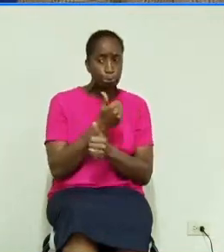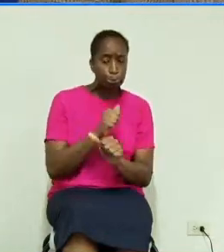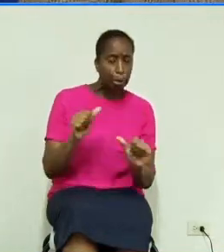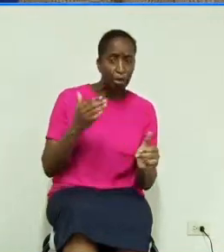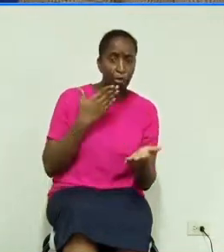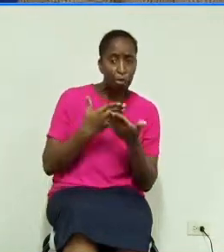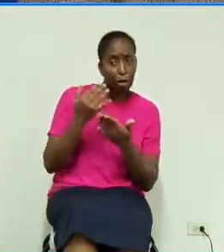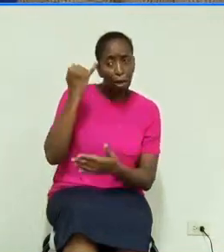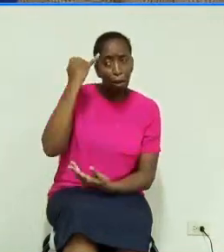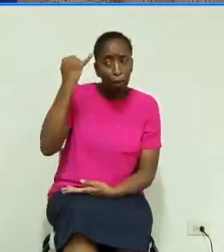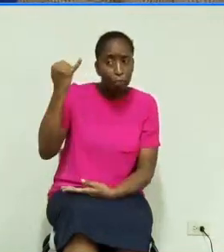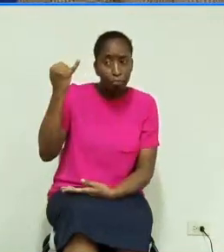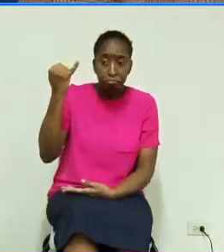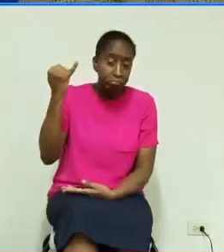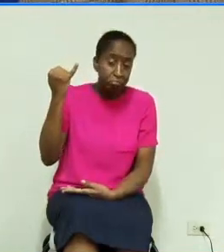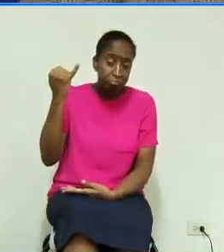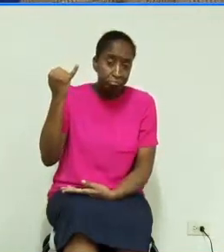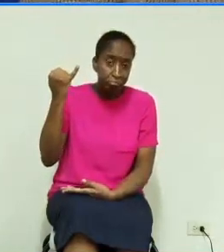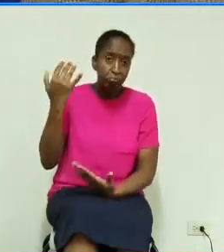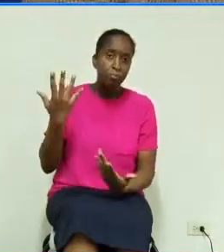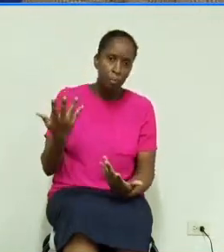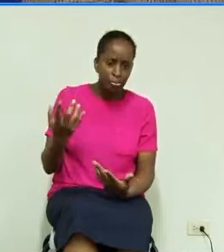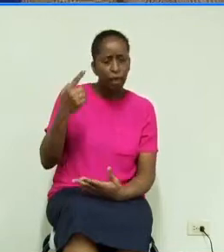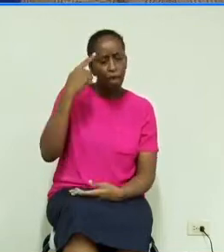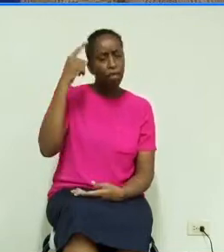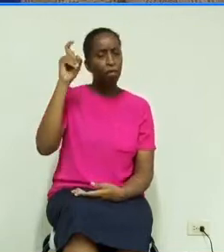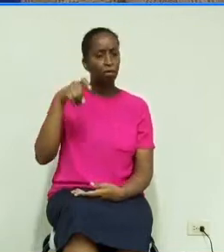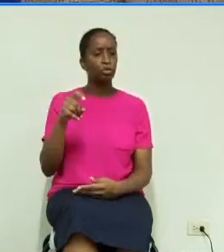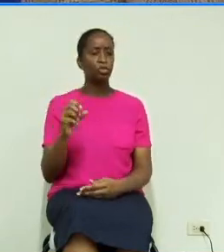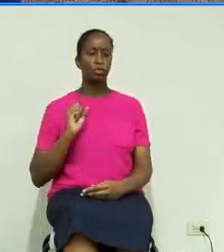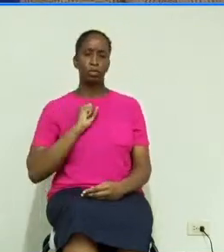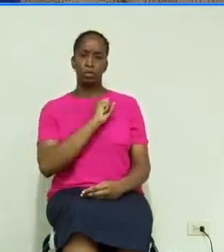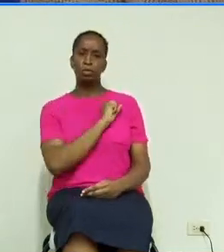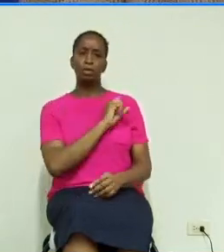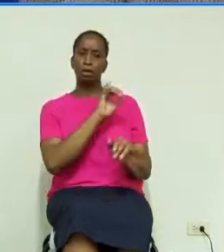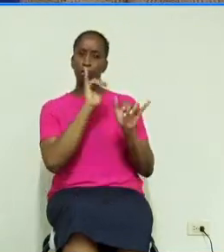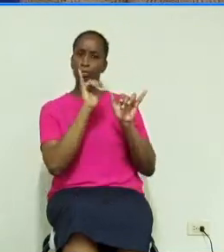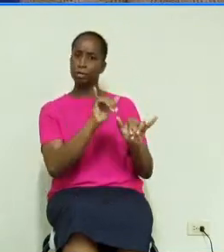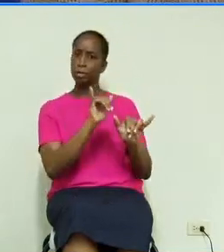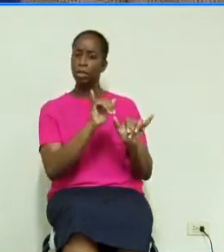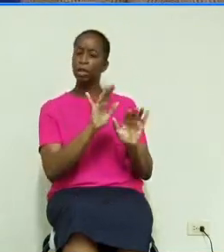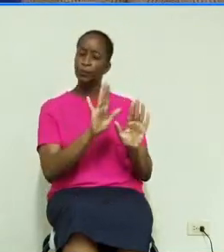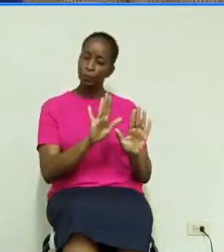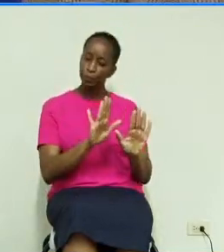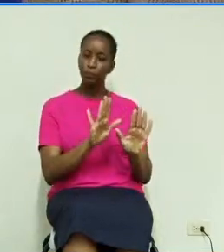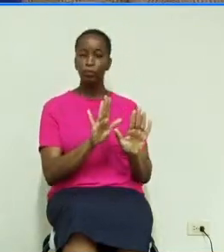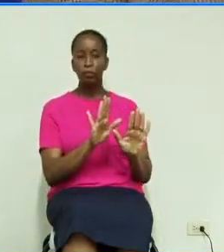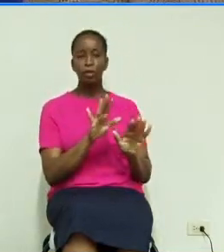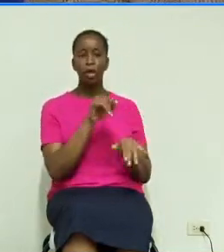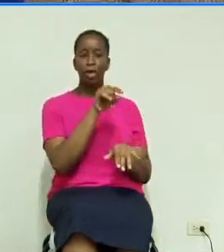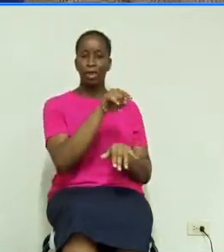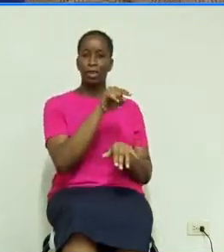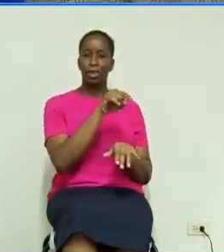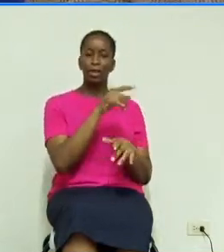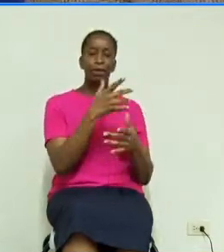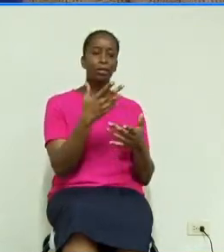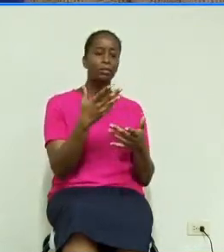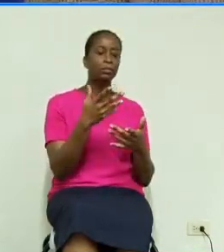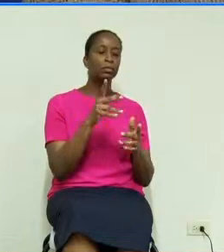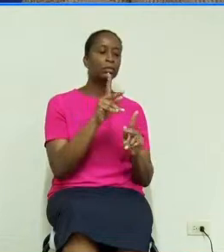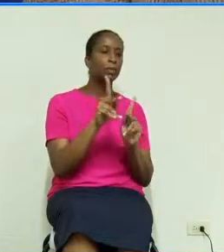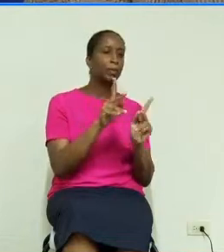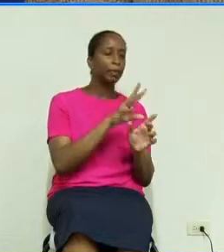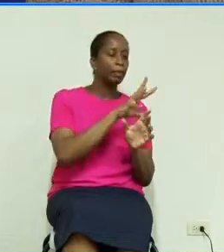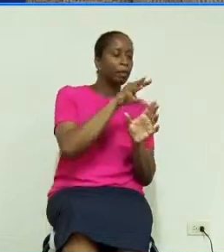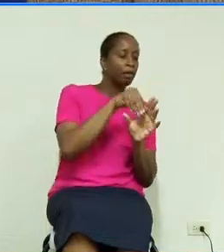structure, to its makeup, to its role. Should it be elected or